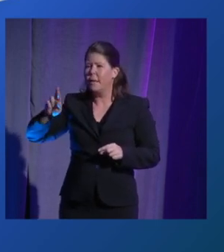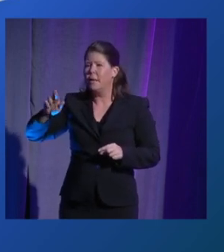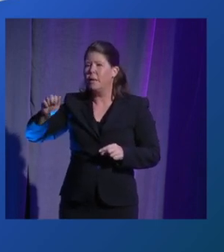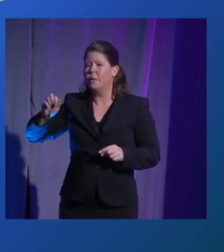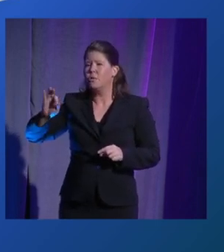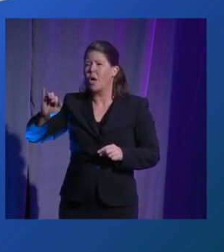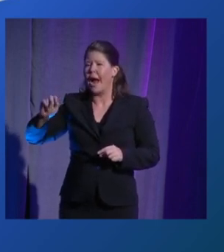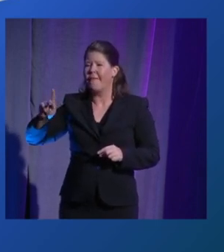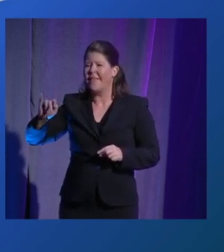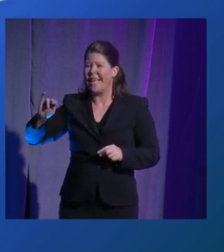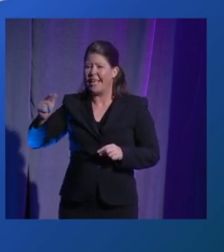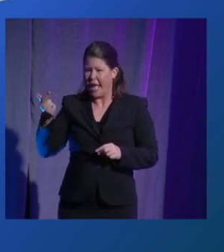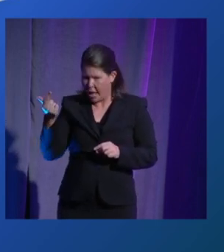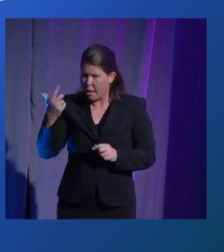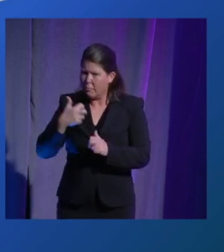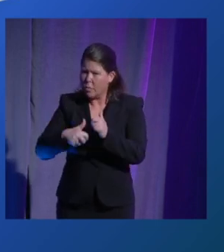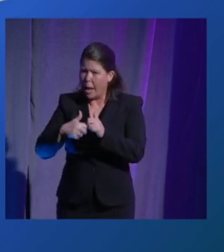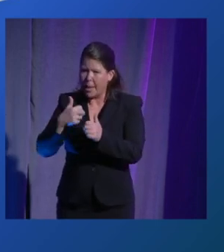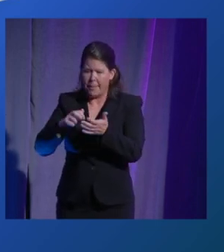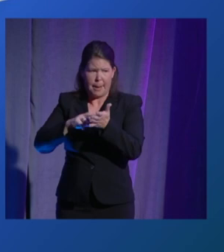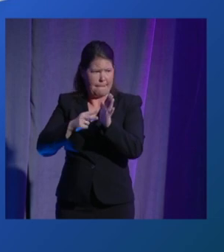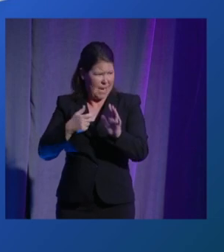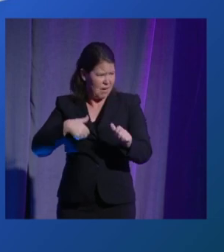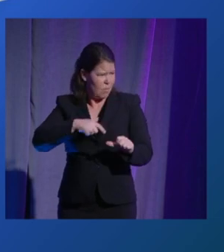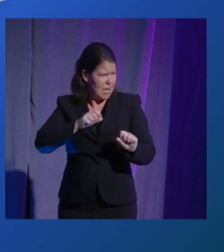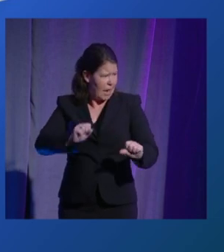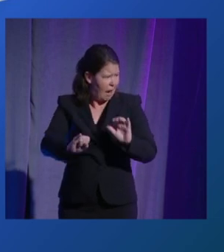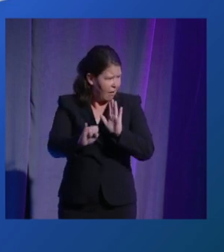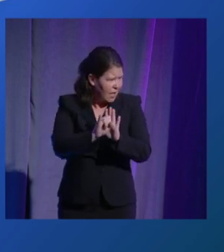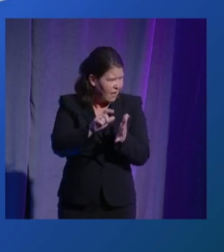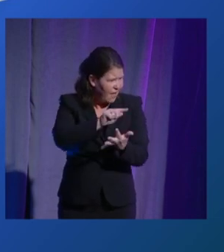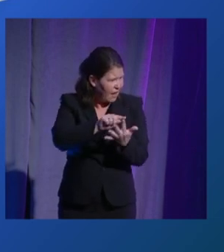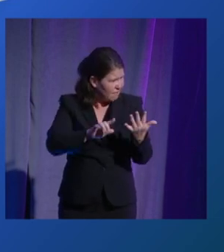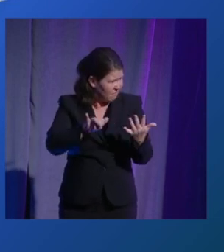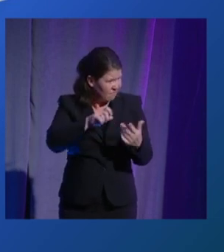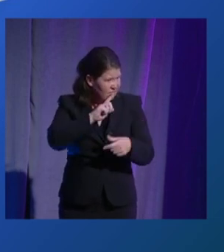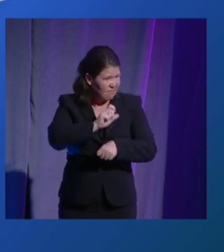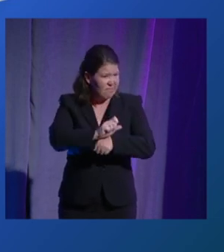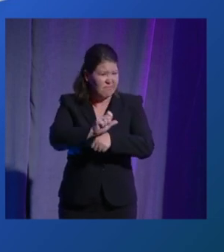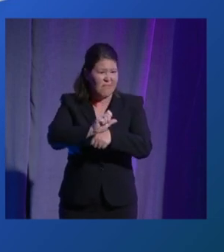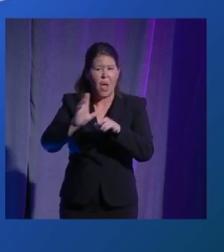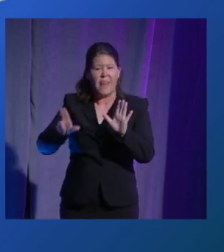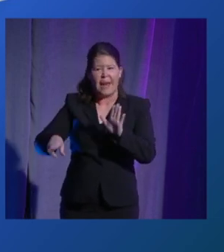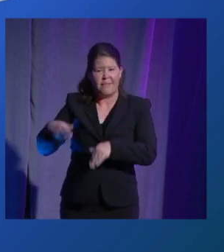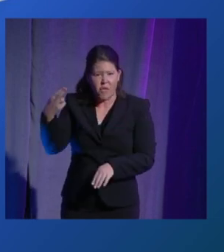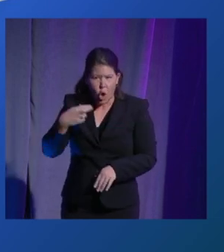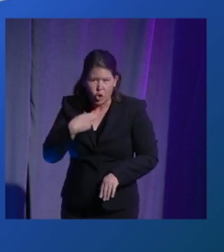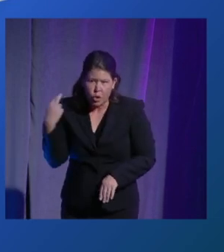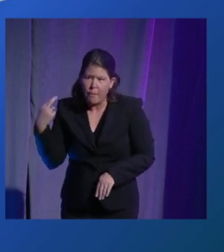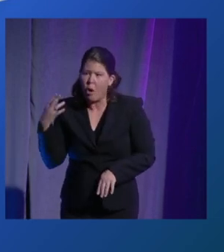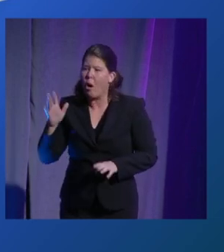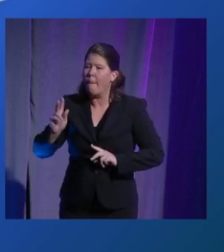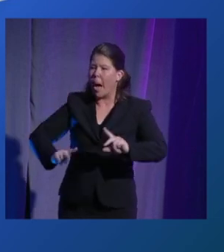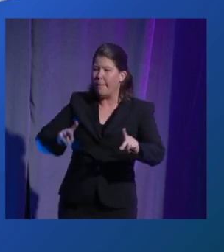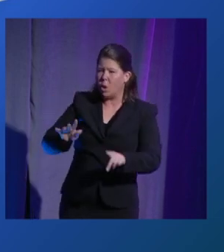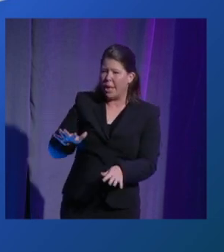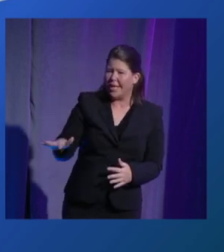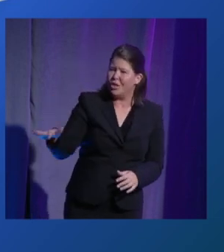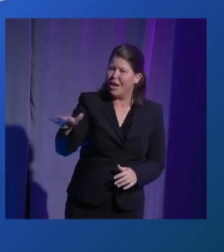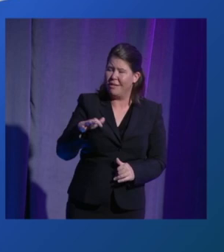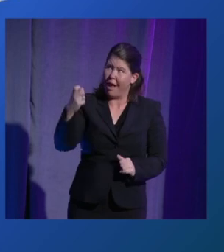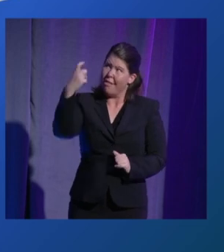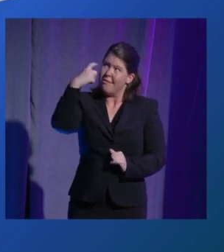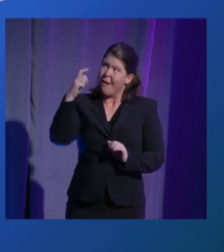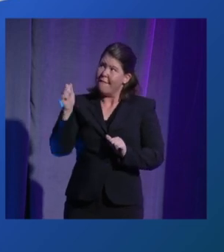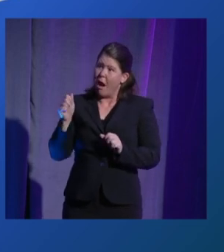generalize what does it mean to be sort of vulnerable populations um I I think about all of the opportunities that AI gives us for